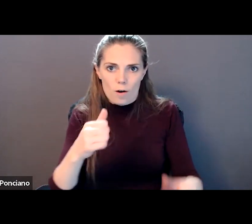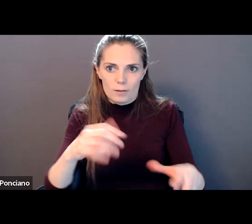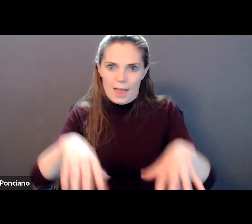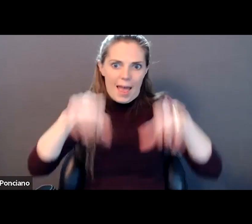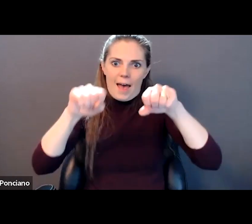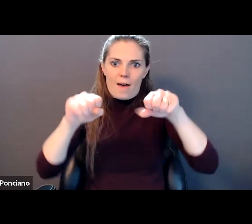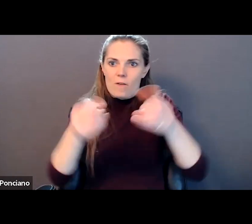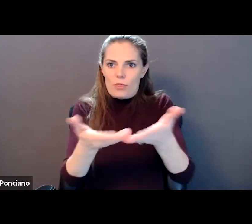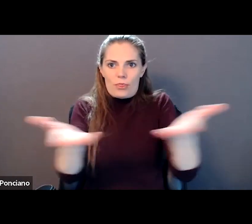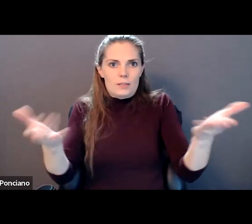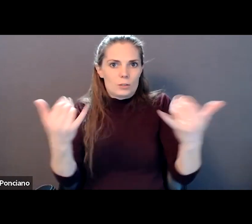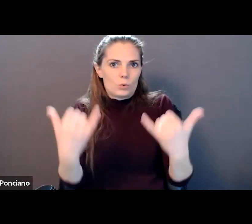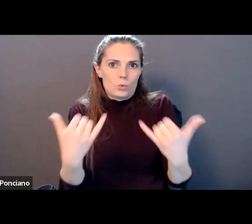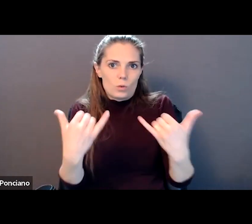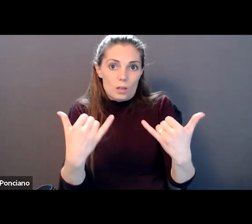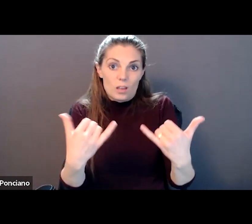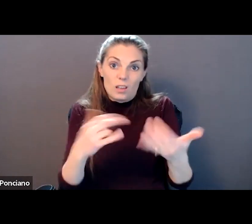importance of our allies.